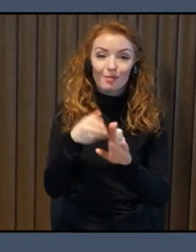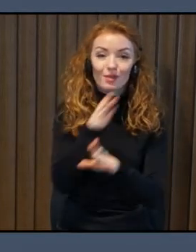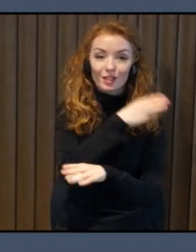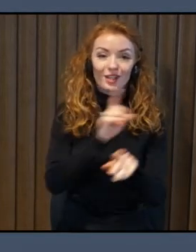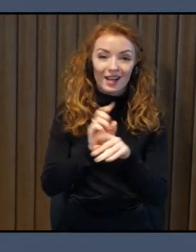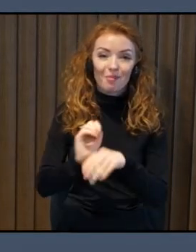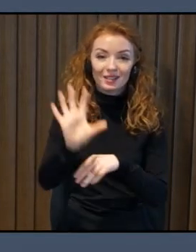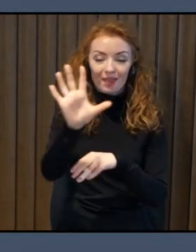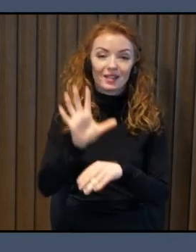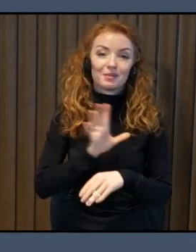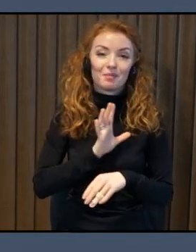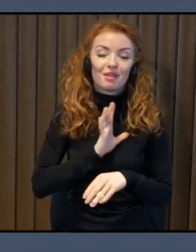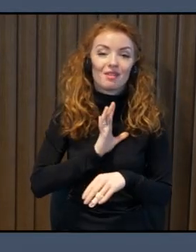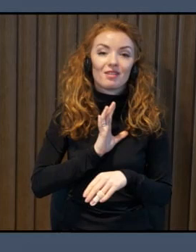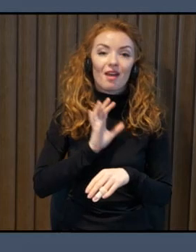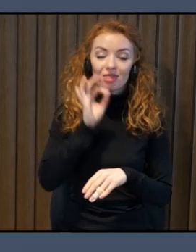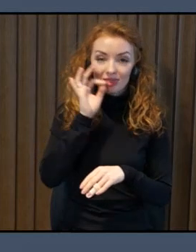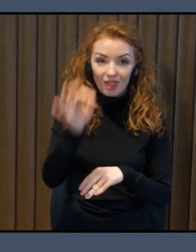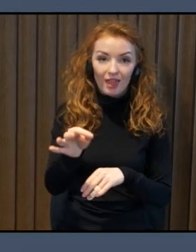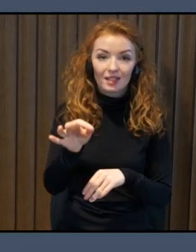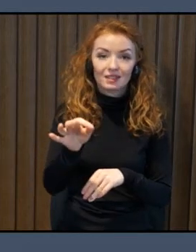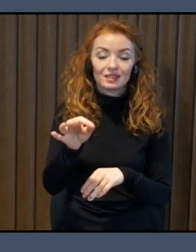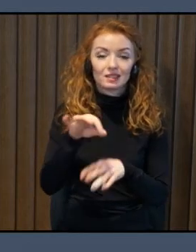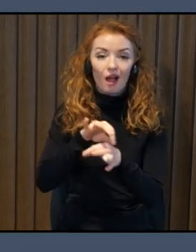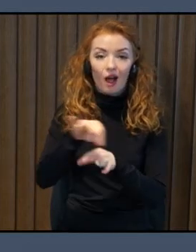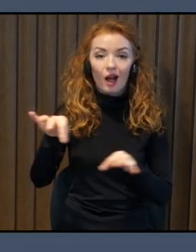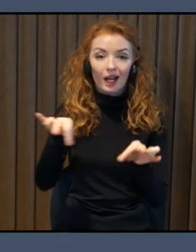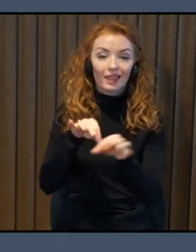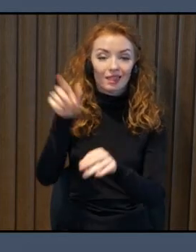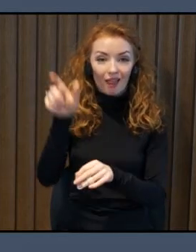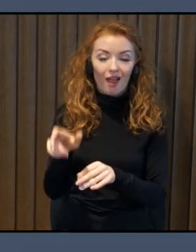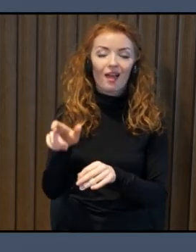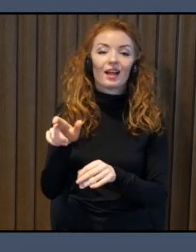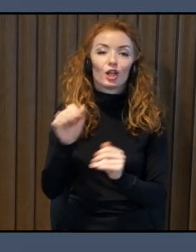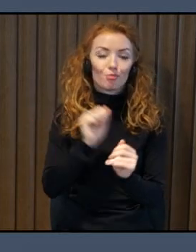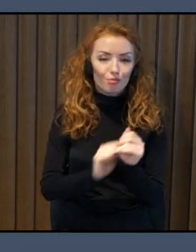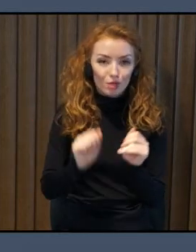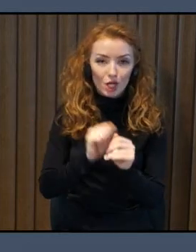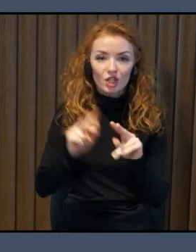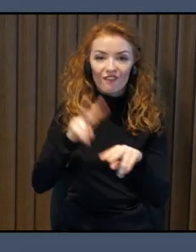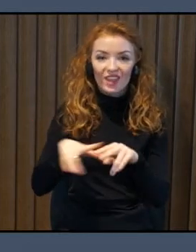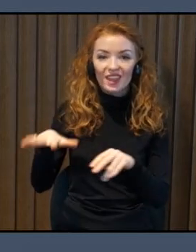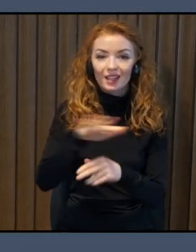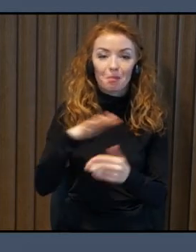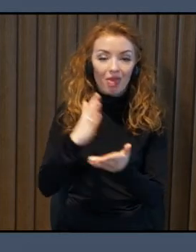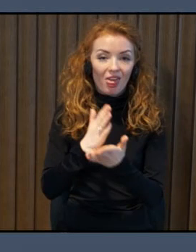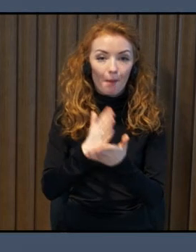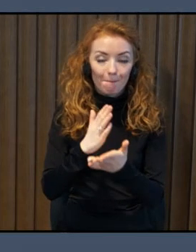So like in the previous presentations you already heard, architects quite